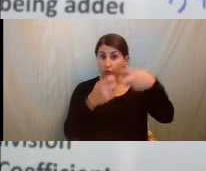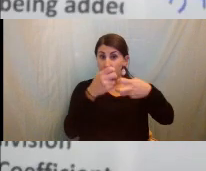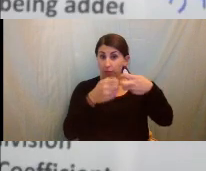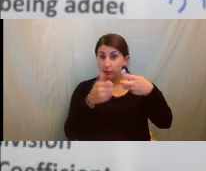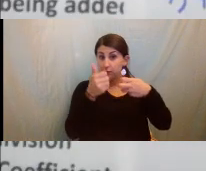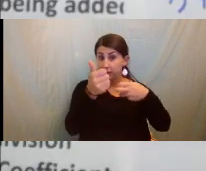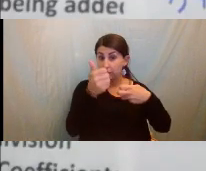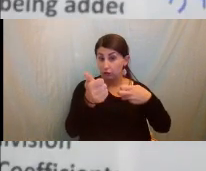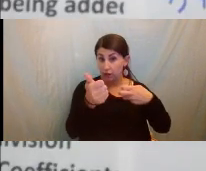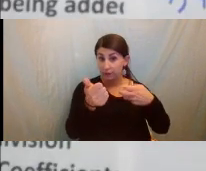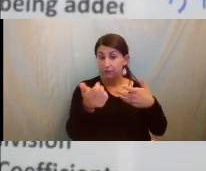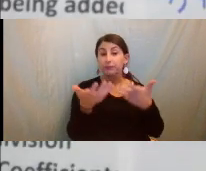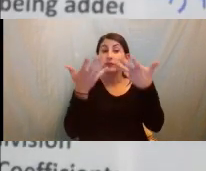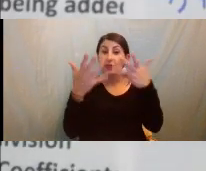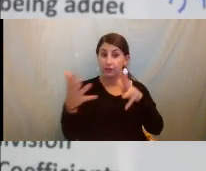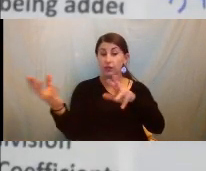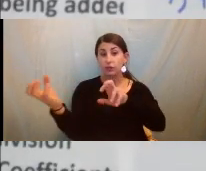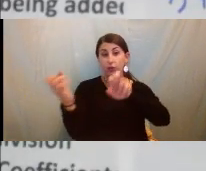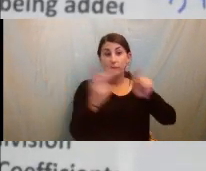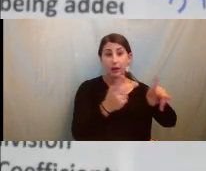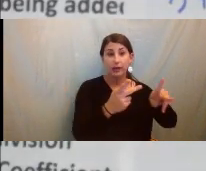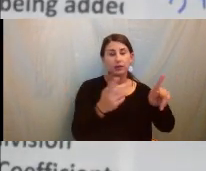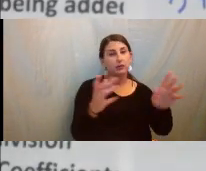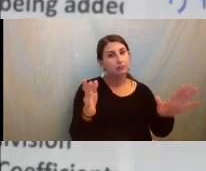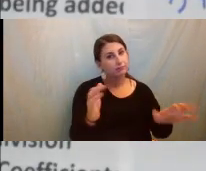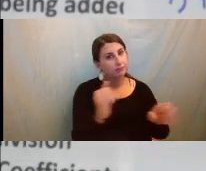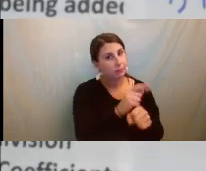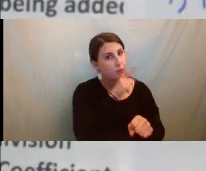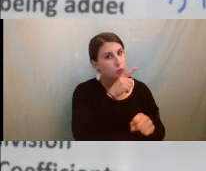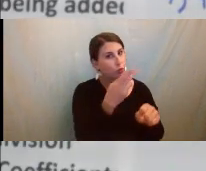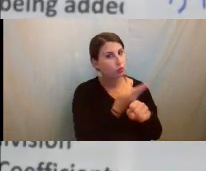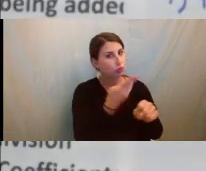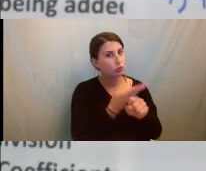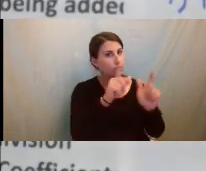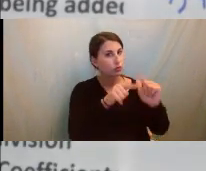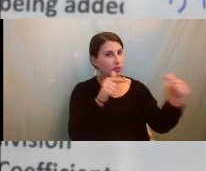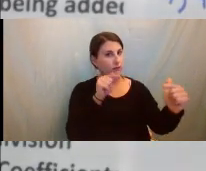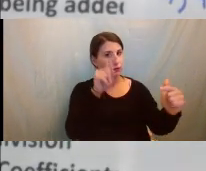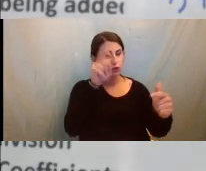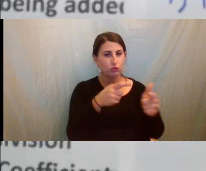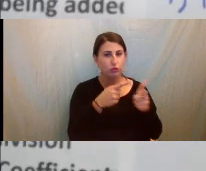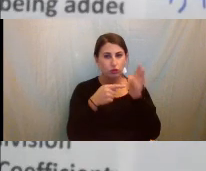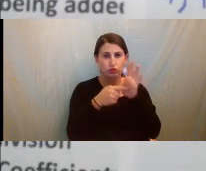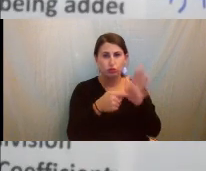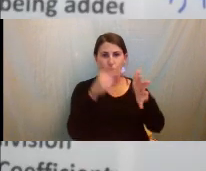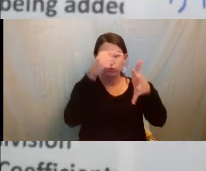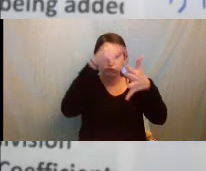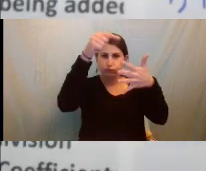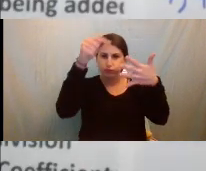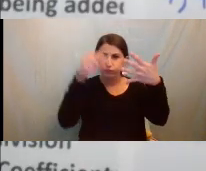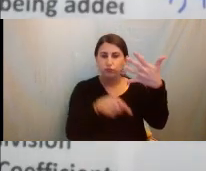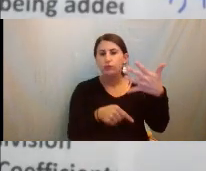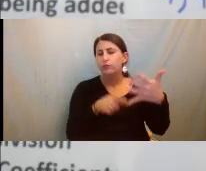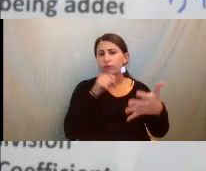problems. And then come back when you're done. Make sure you're using inverses. You have to be showing your steps. Okay, don't skip